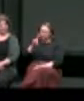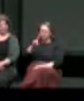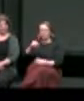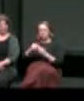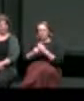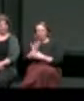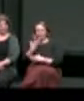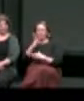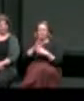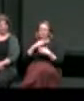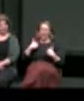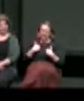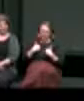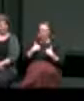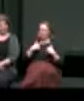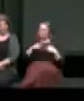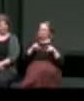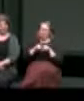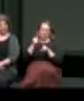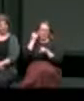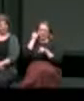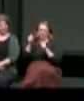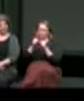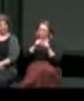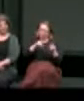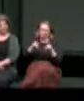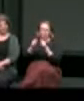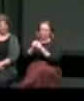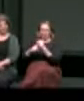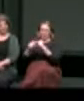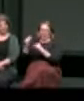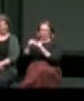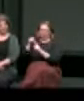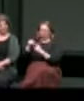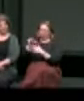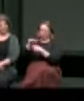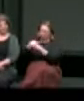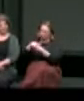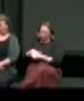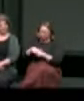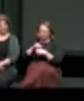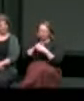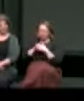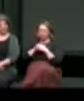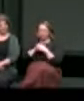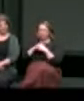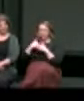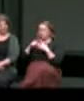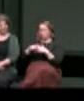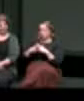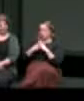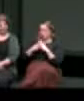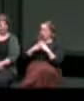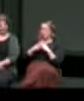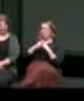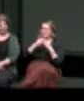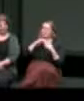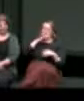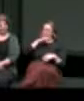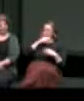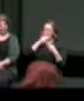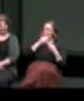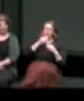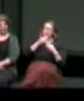historic properties as well, these sites? When we started the sediment remediation and dam